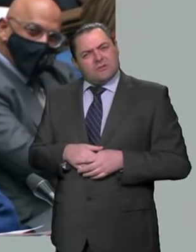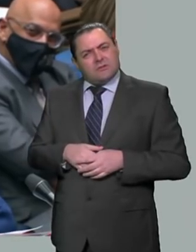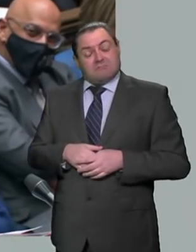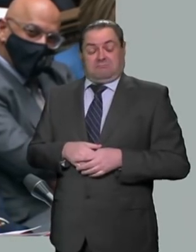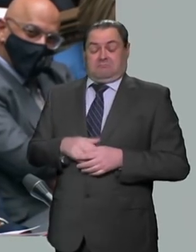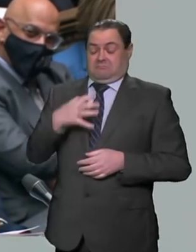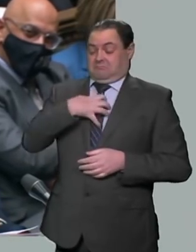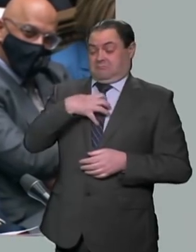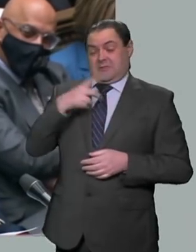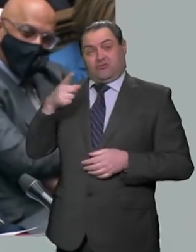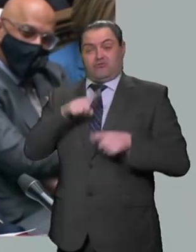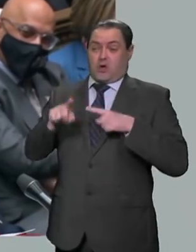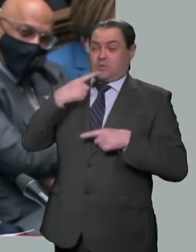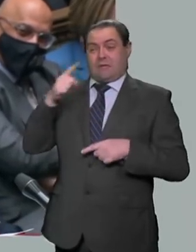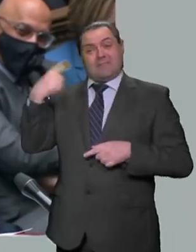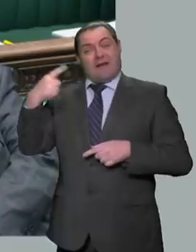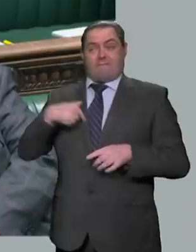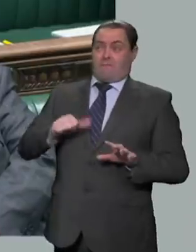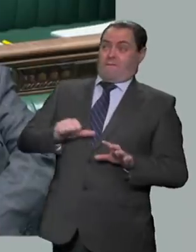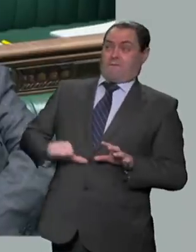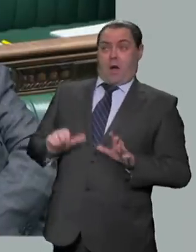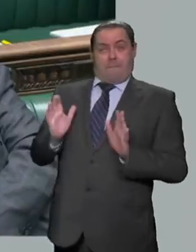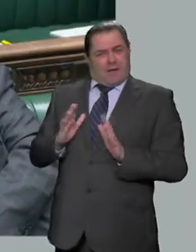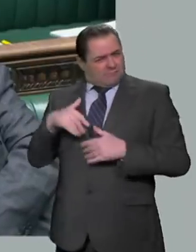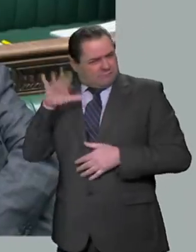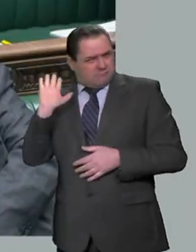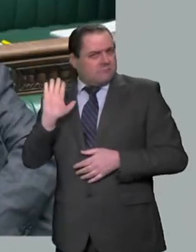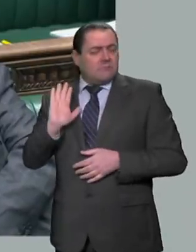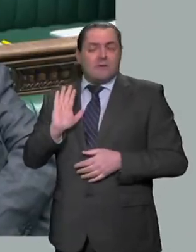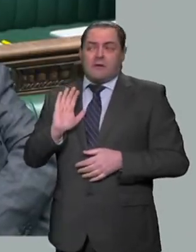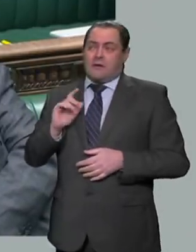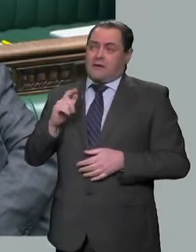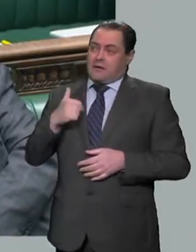stressed, Mr. Speaker, I have normally very, very good relations off the pitch. But